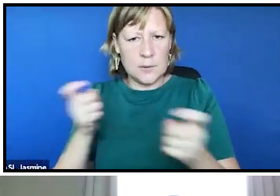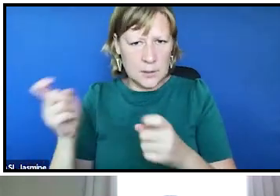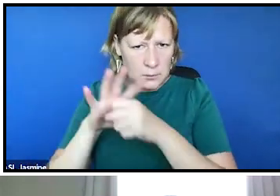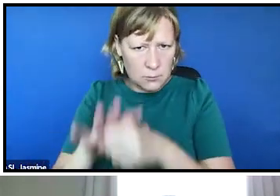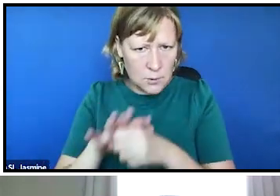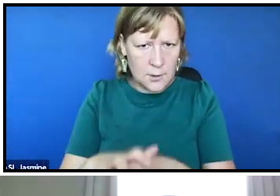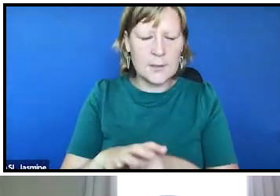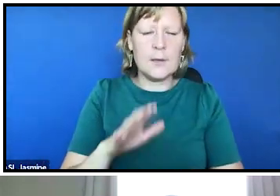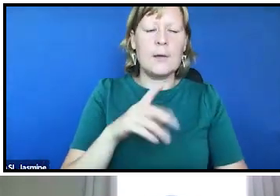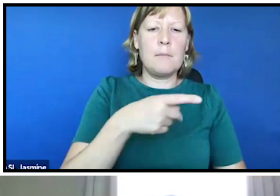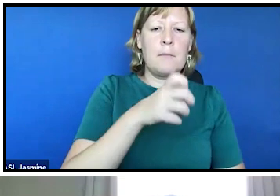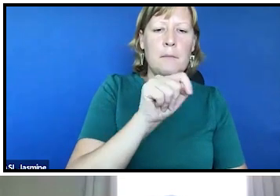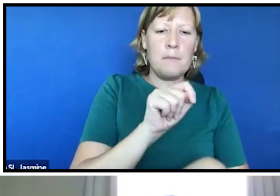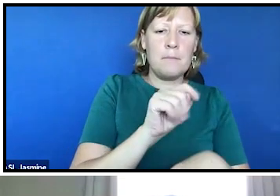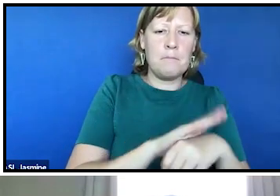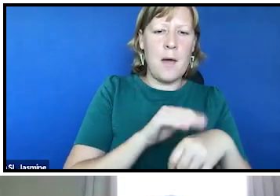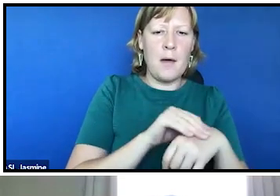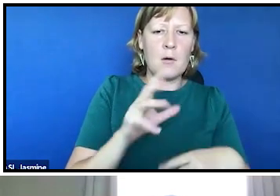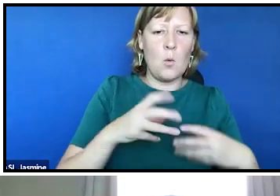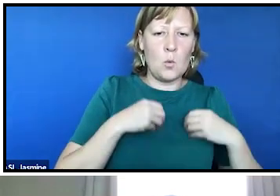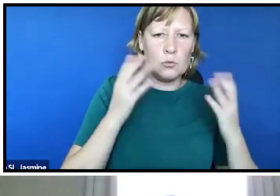it, it's zingy. It's great.